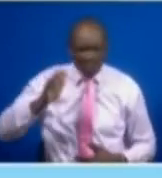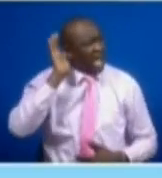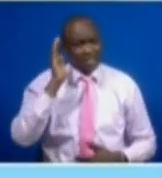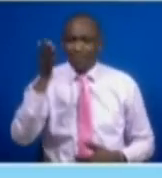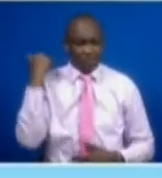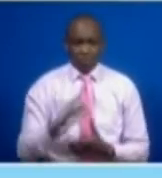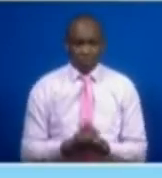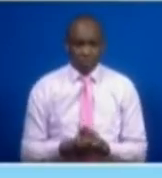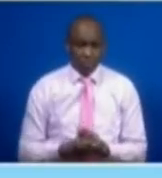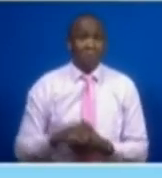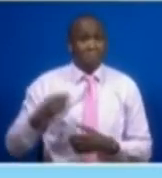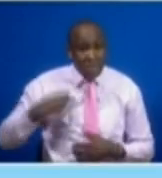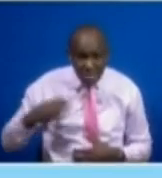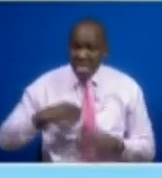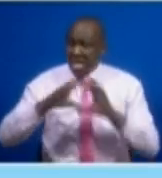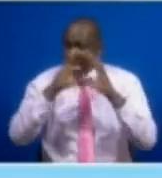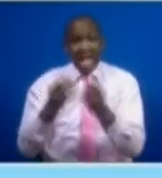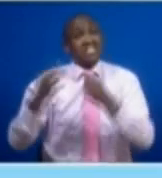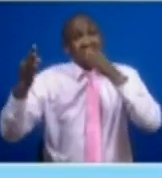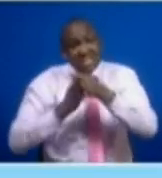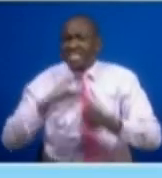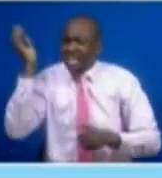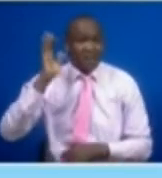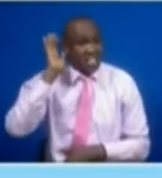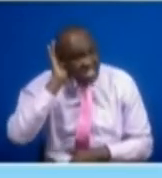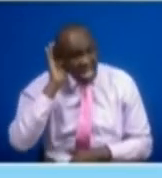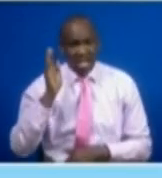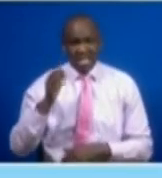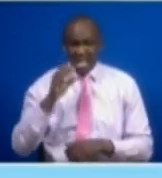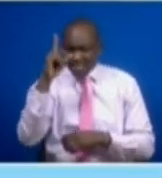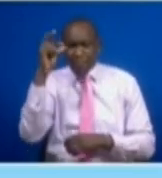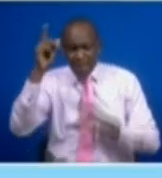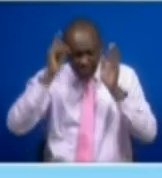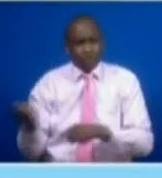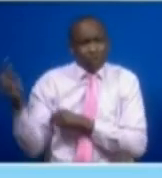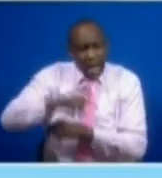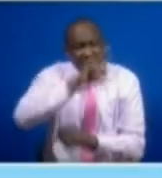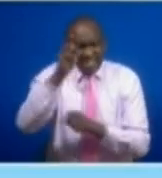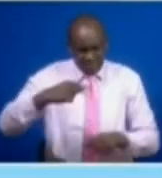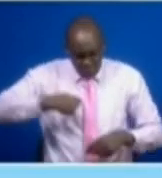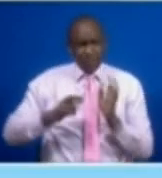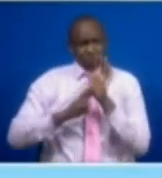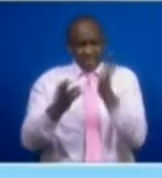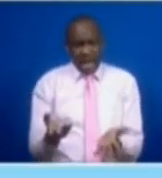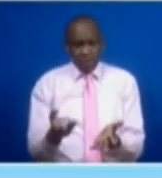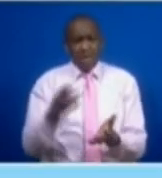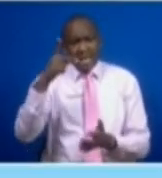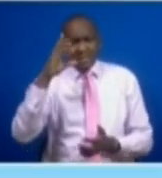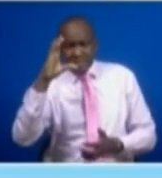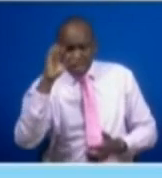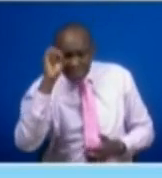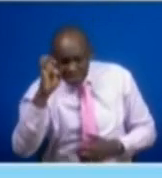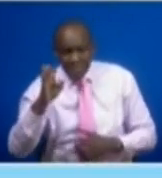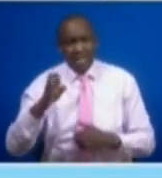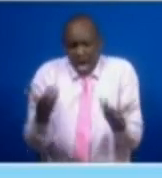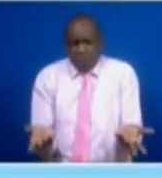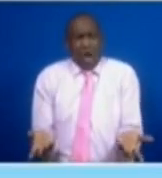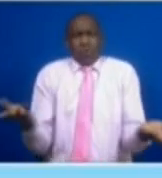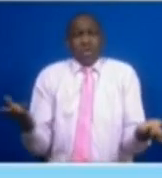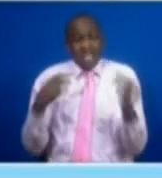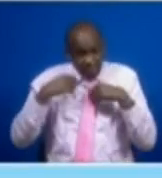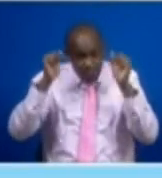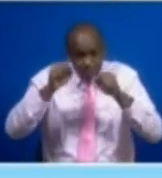before. I mean, even in class 8, I've never sent someone to do my KCPE for me, my KCSE for me. If that's